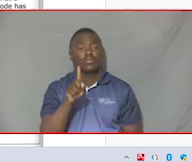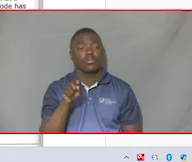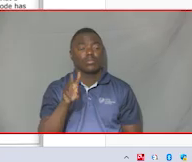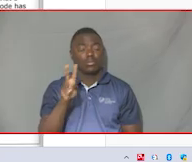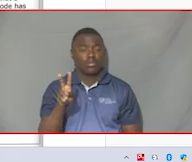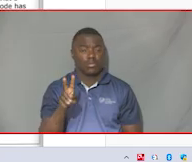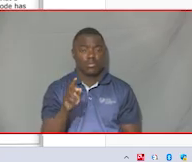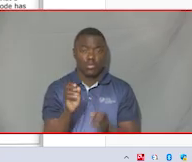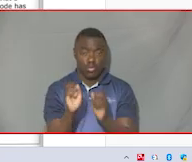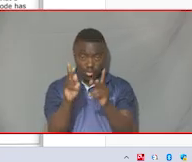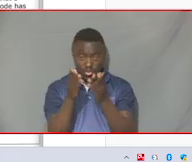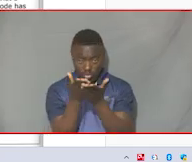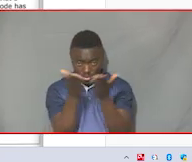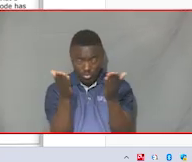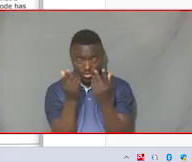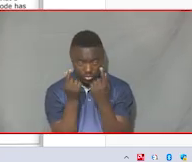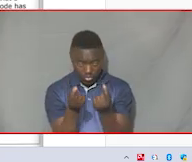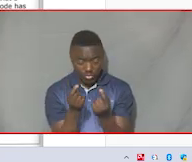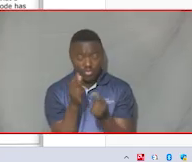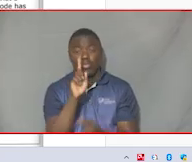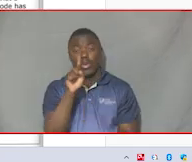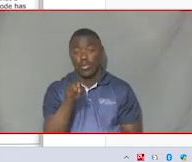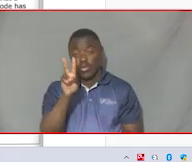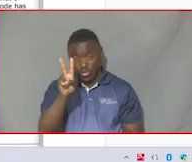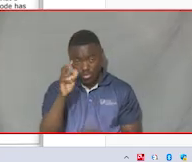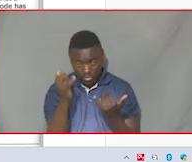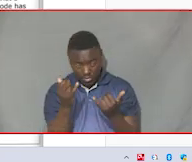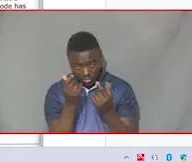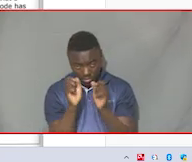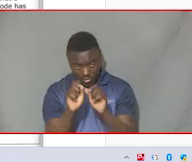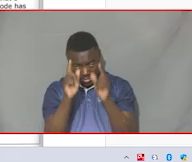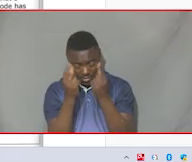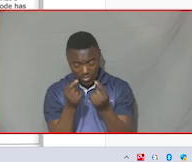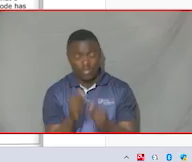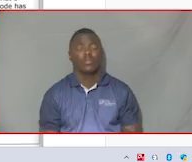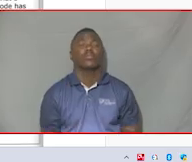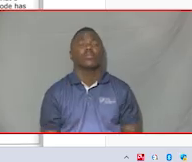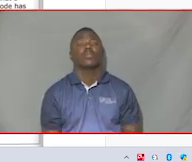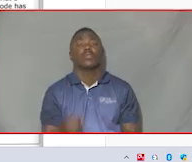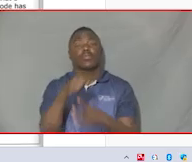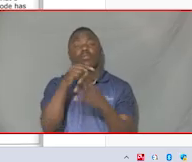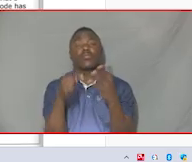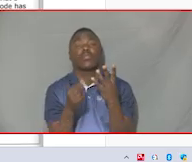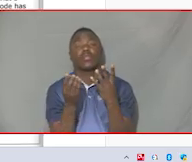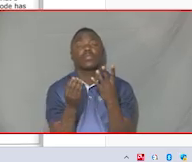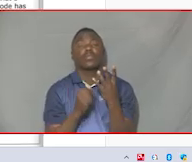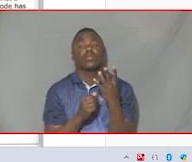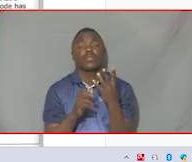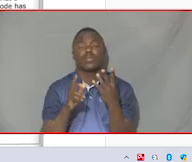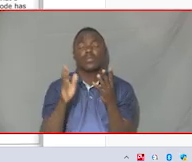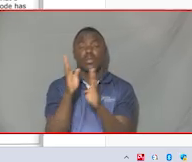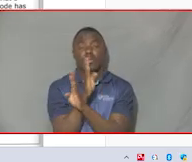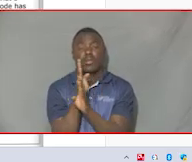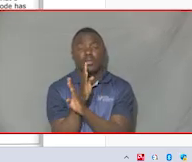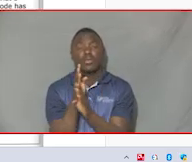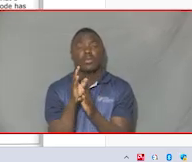an opportunity to do it. 1.2. How many 4-digit PIN codes can be formed